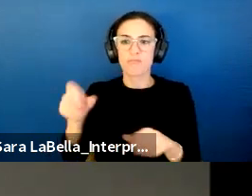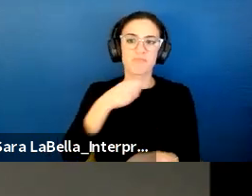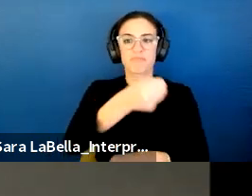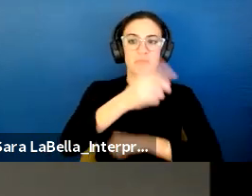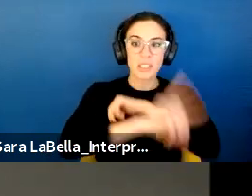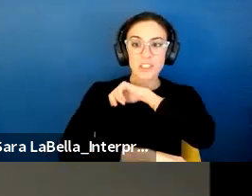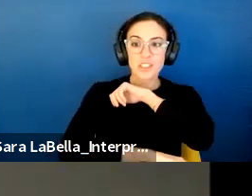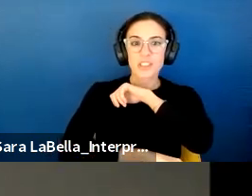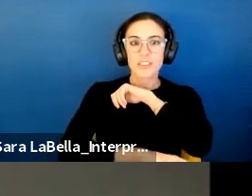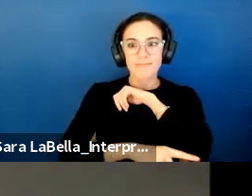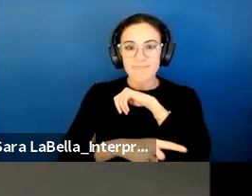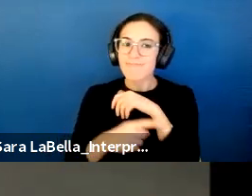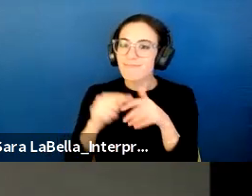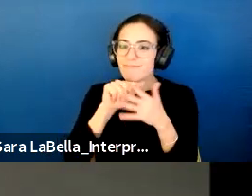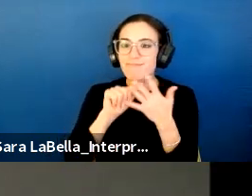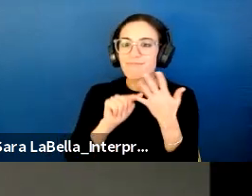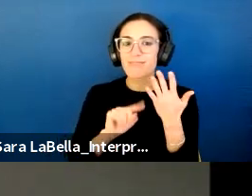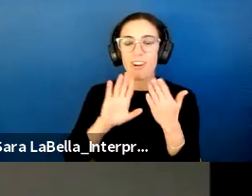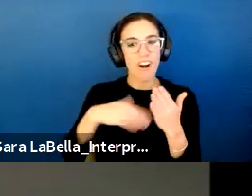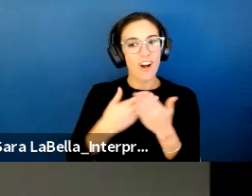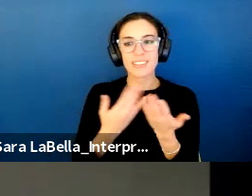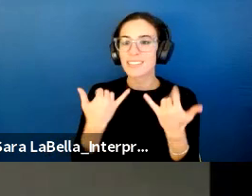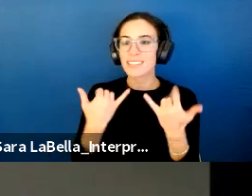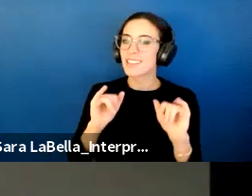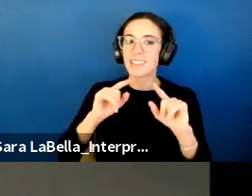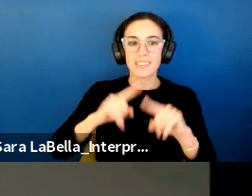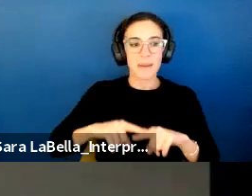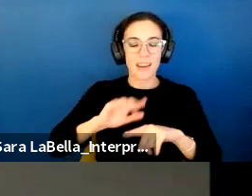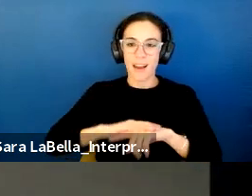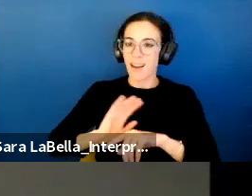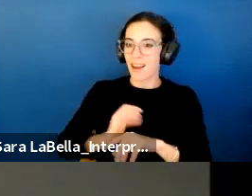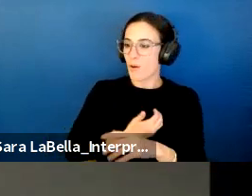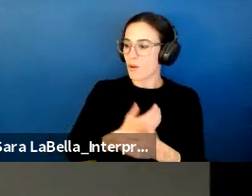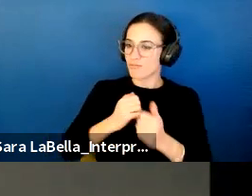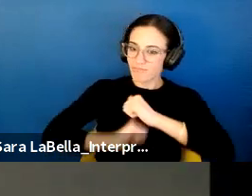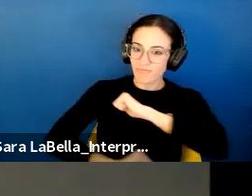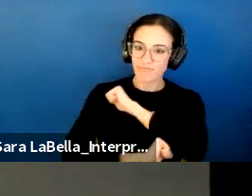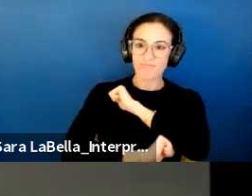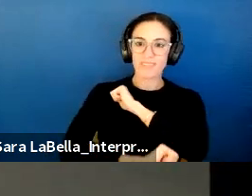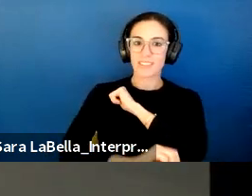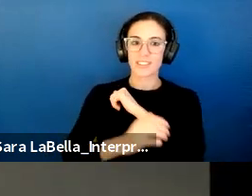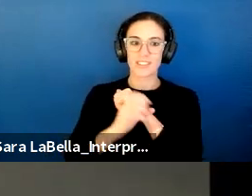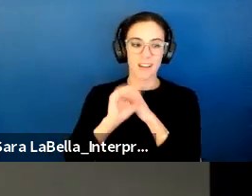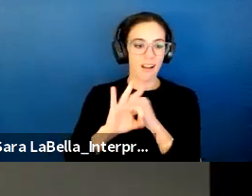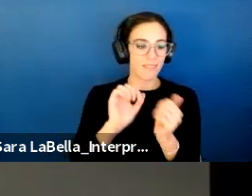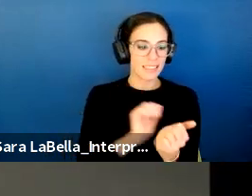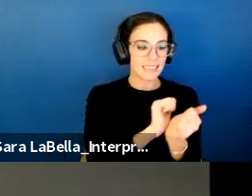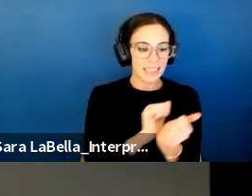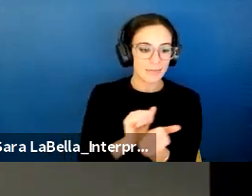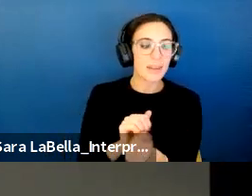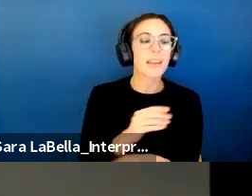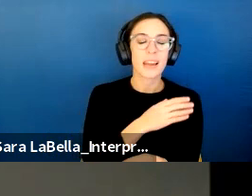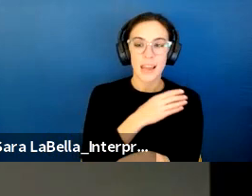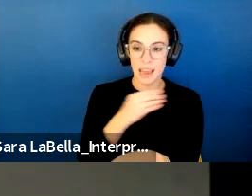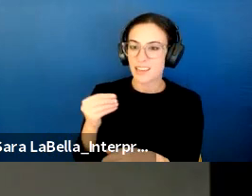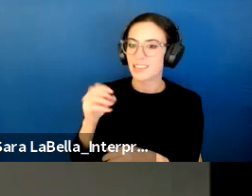in nature, those are still all built on those original sins of enslavement and erasure